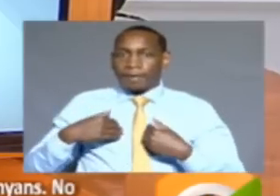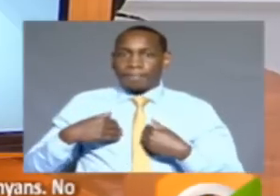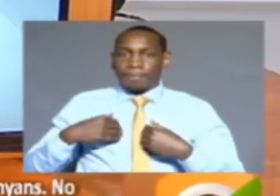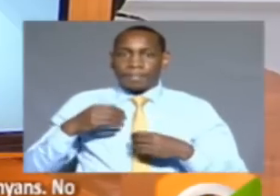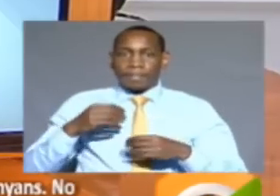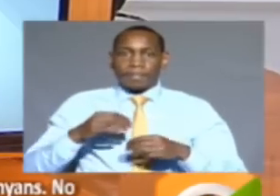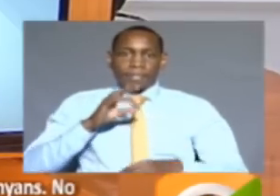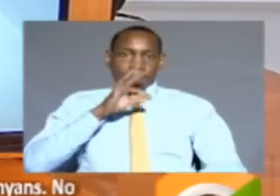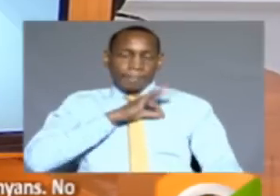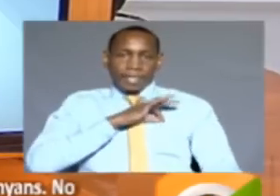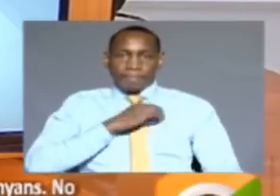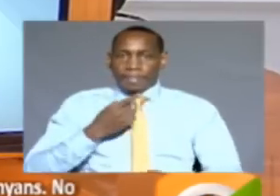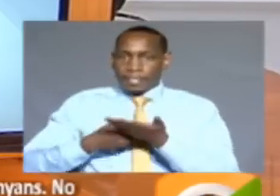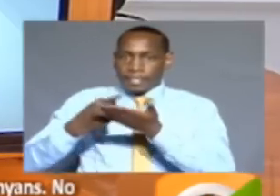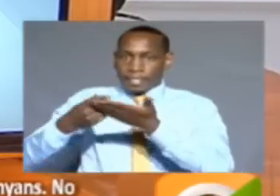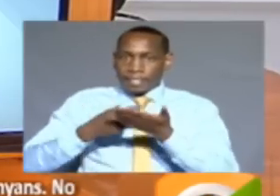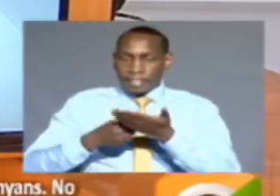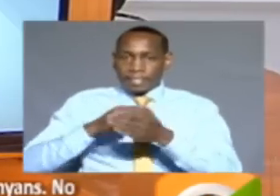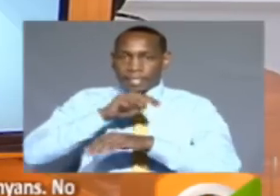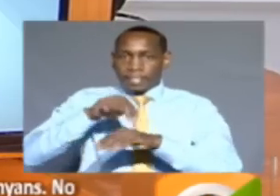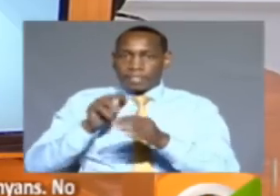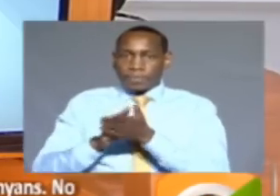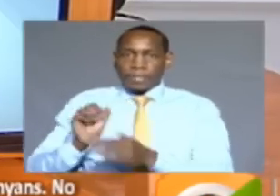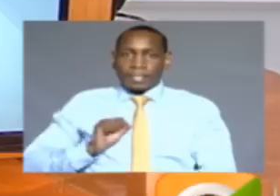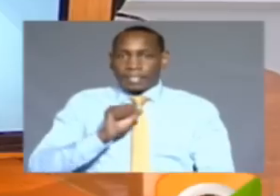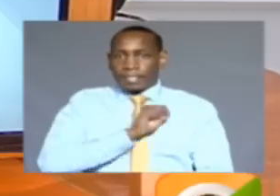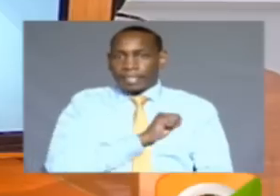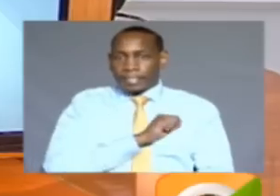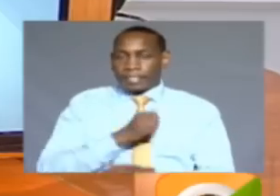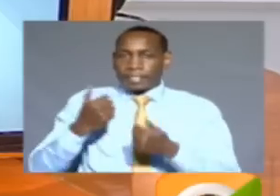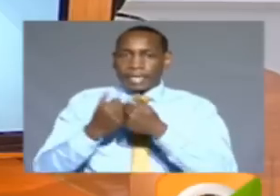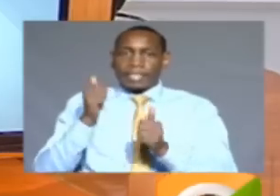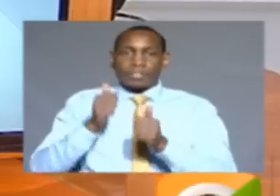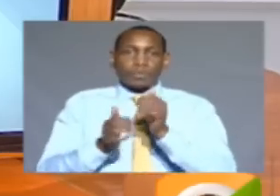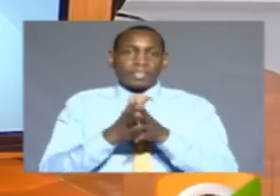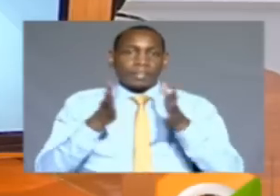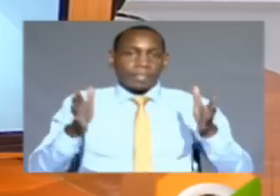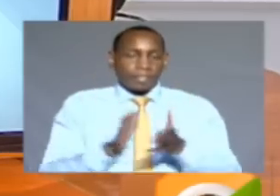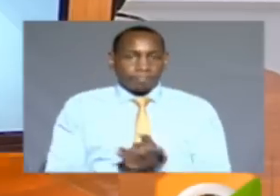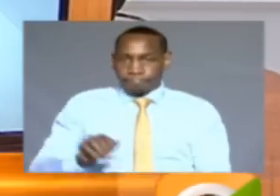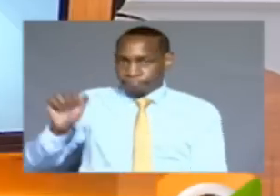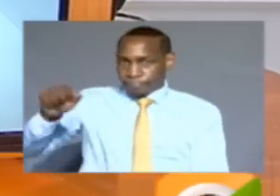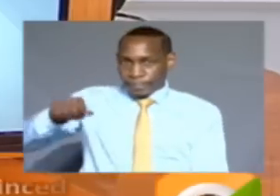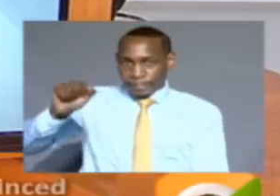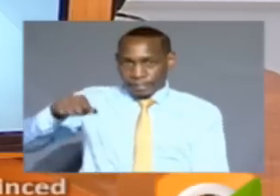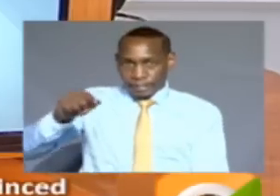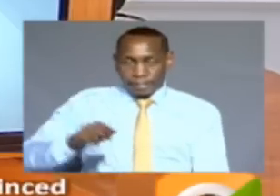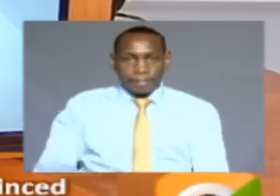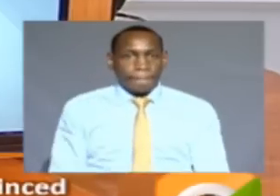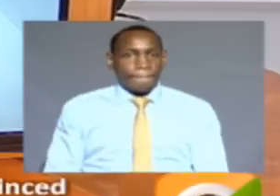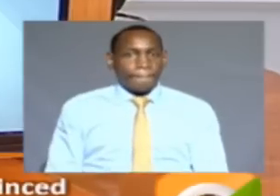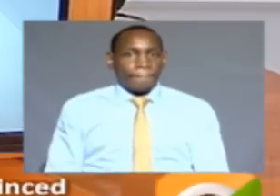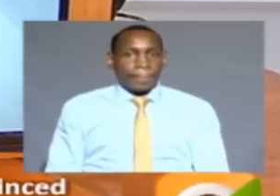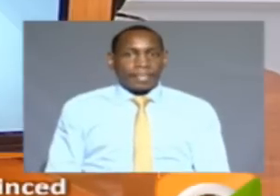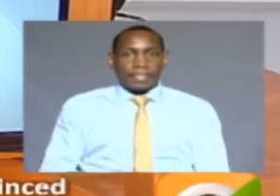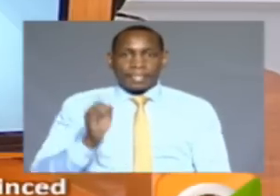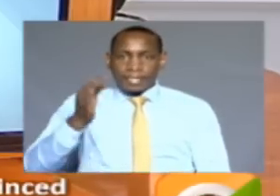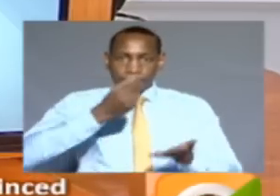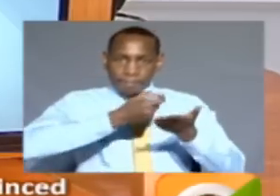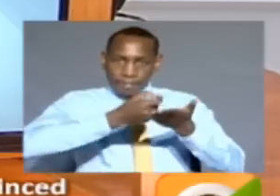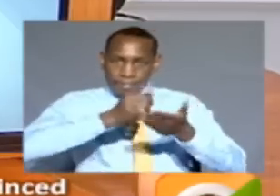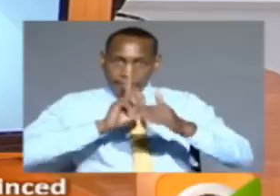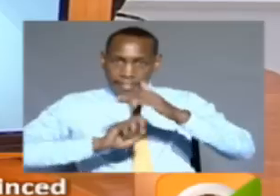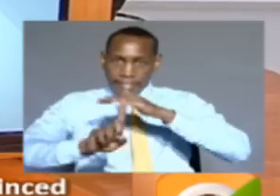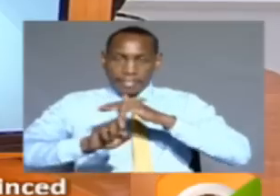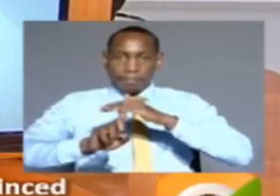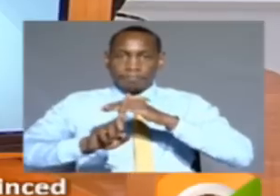between the National Assembly and the Senate is superior? Oh, yes. Of course. It's a session. Yeah, imagine. It's a session. Even if you just sign in